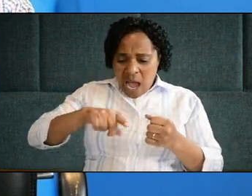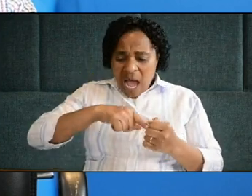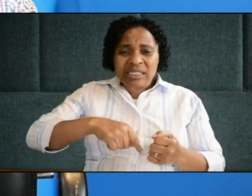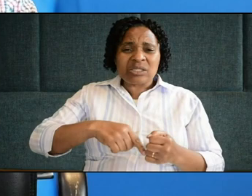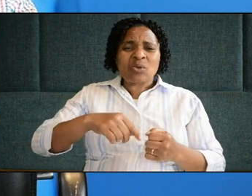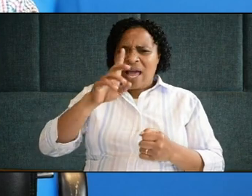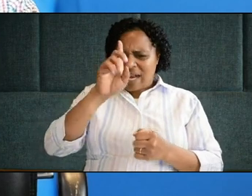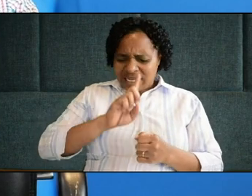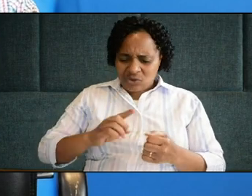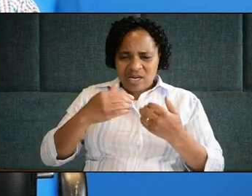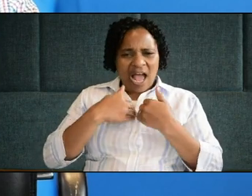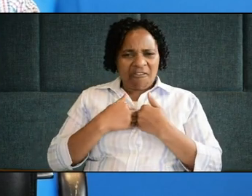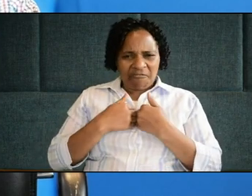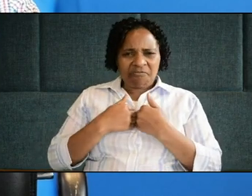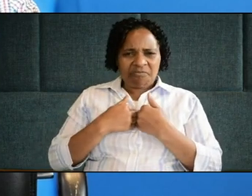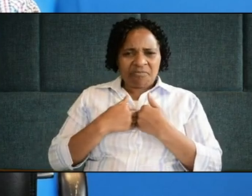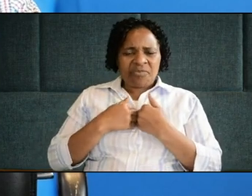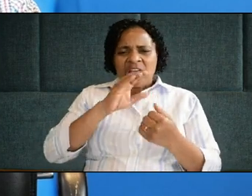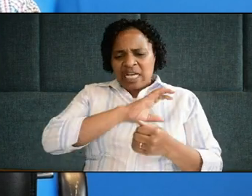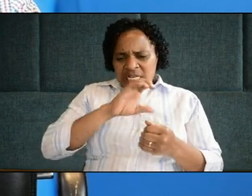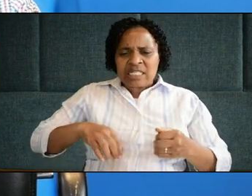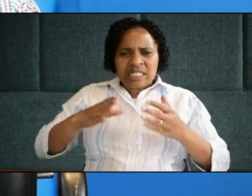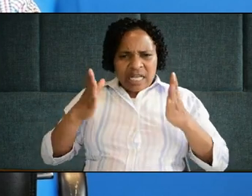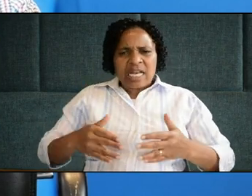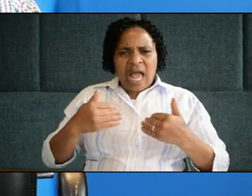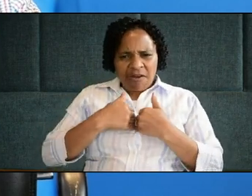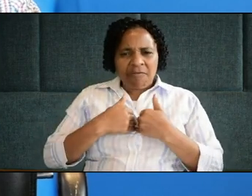but we may be on the losing side.